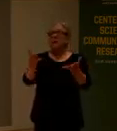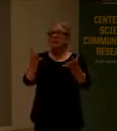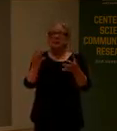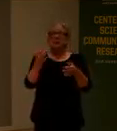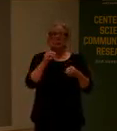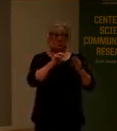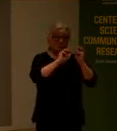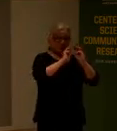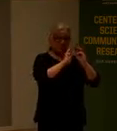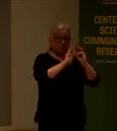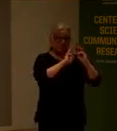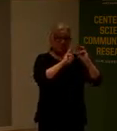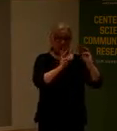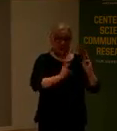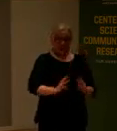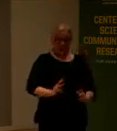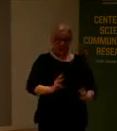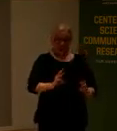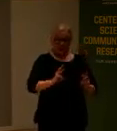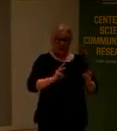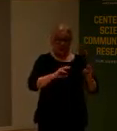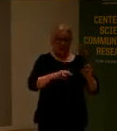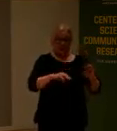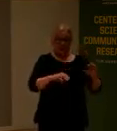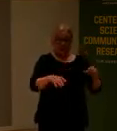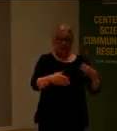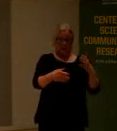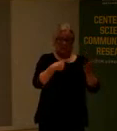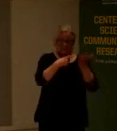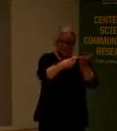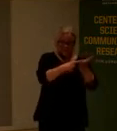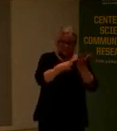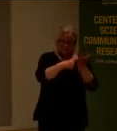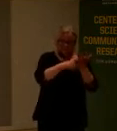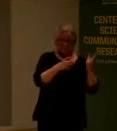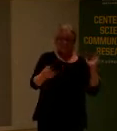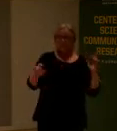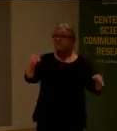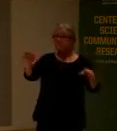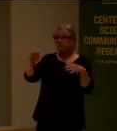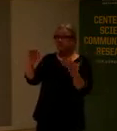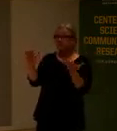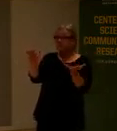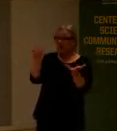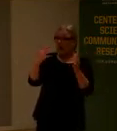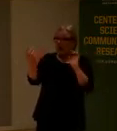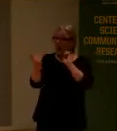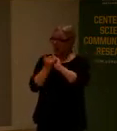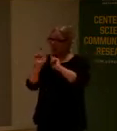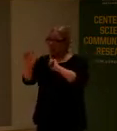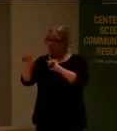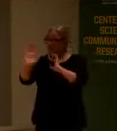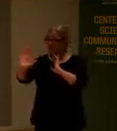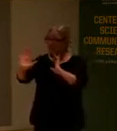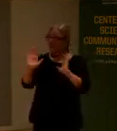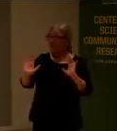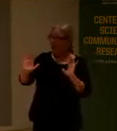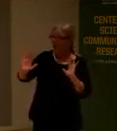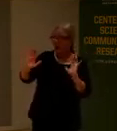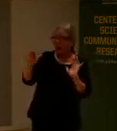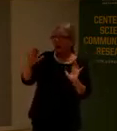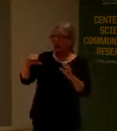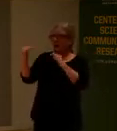climate-related conversations and meeting them in whatever way that climate change is impacting their health. So the way I approach it is to think about what